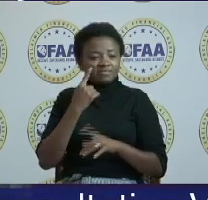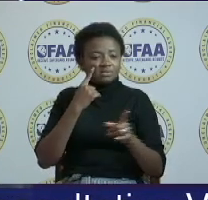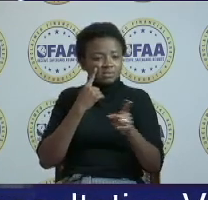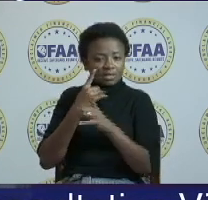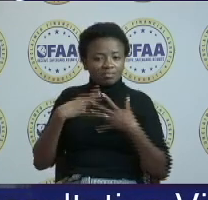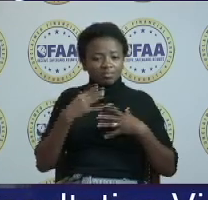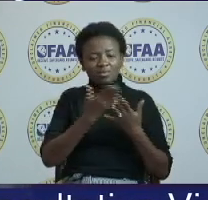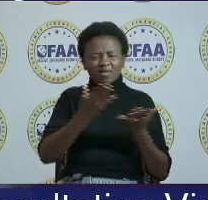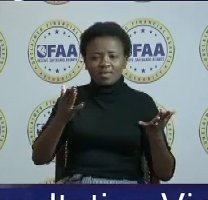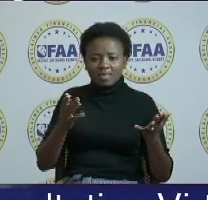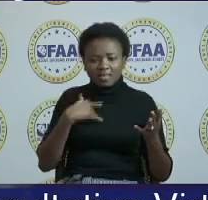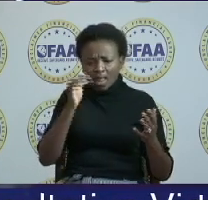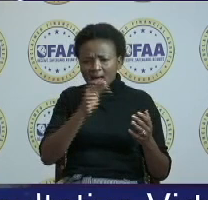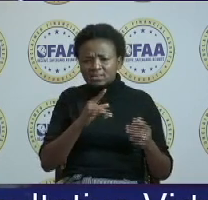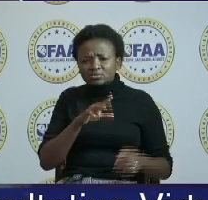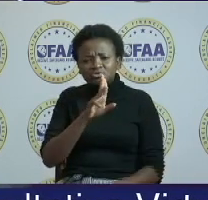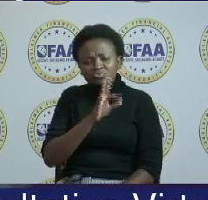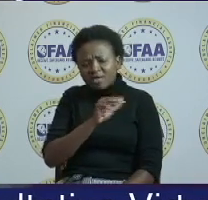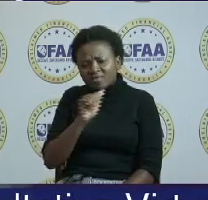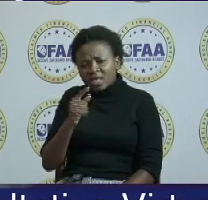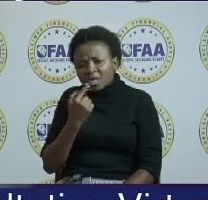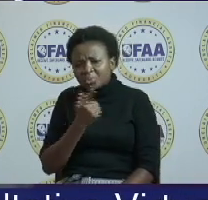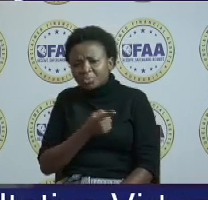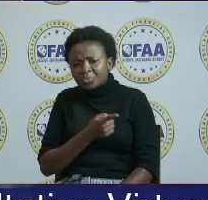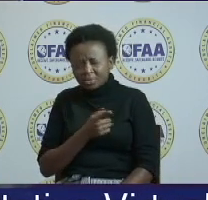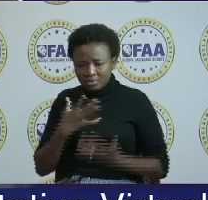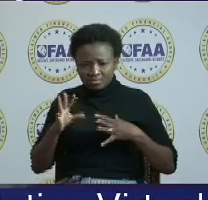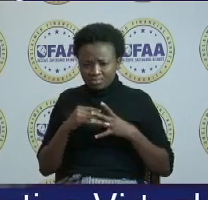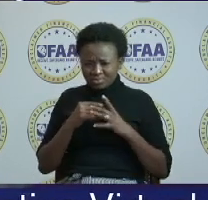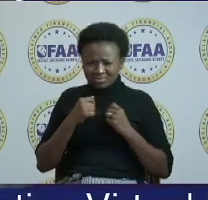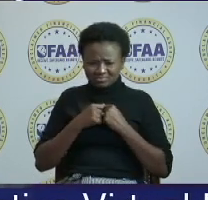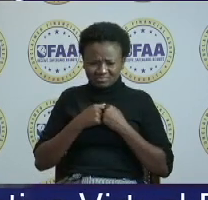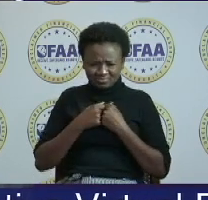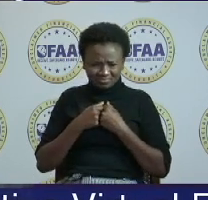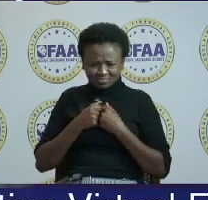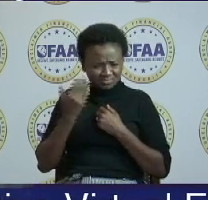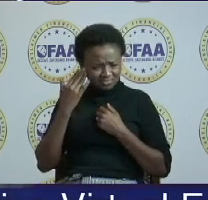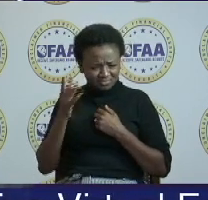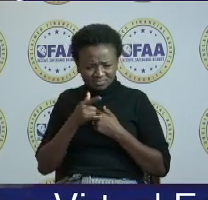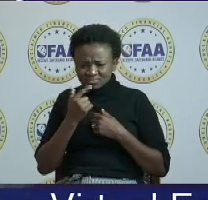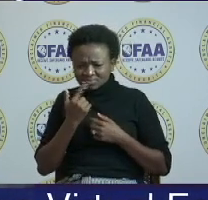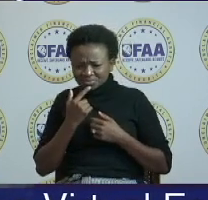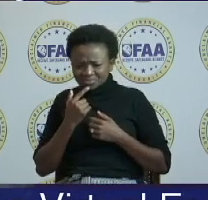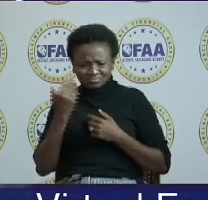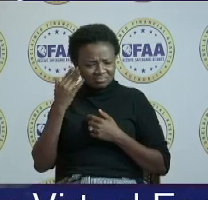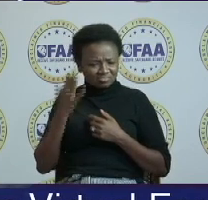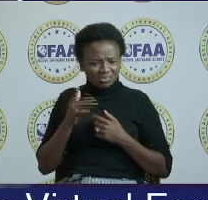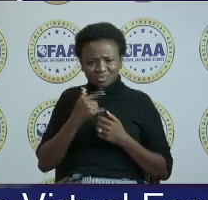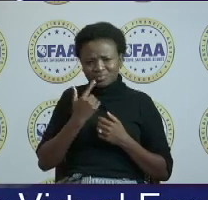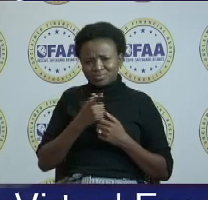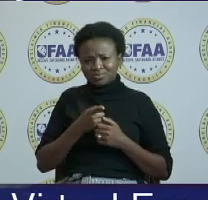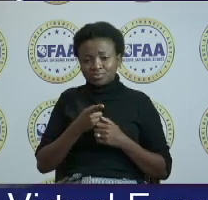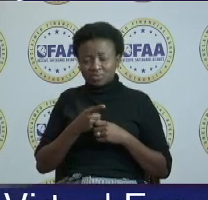today randomly and ask somebody who is UFAA, people will struggle in telling who we are. And because of